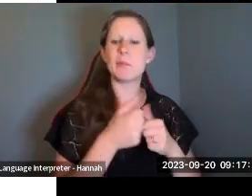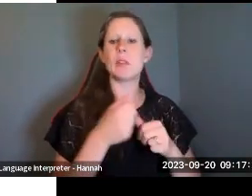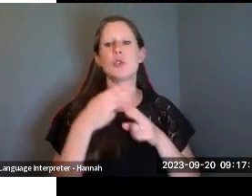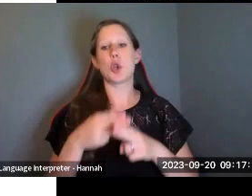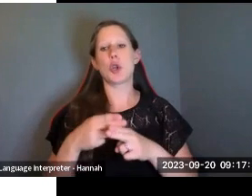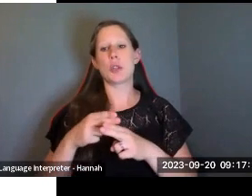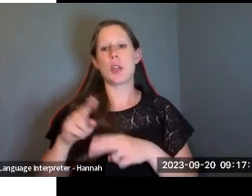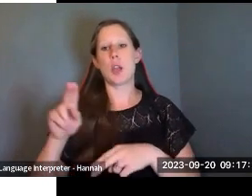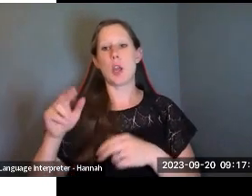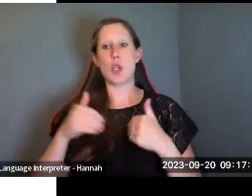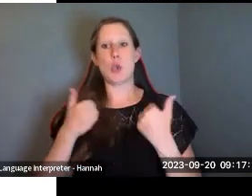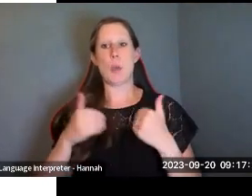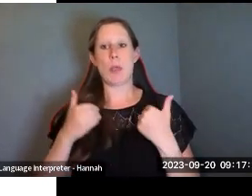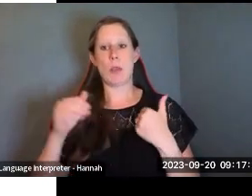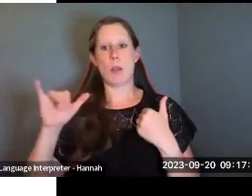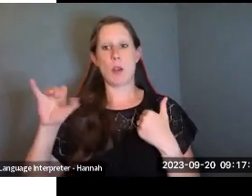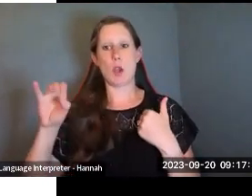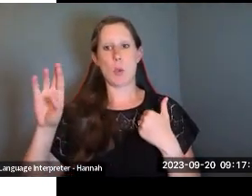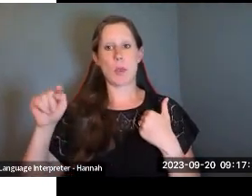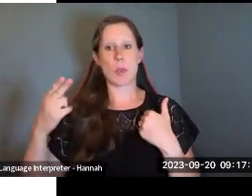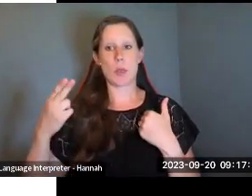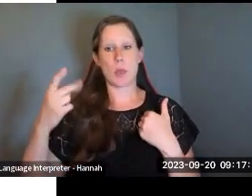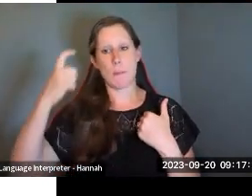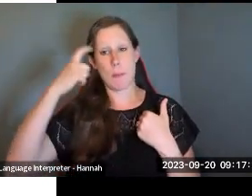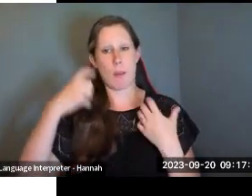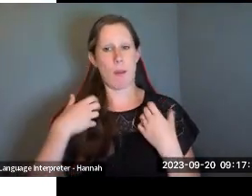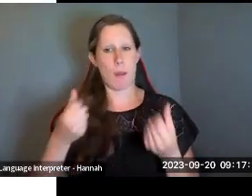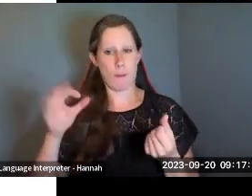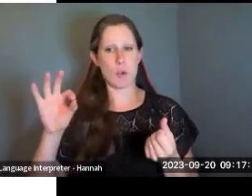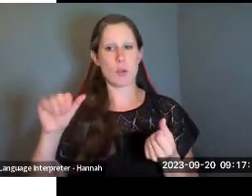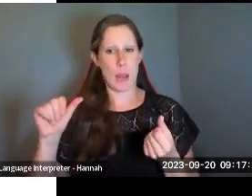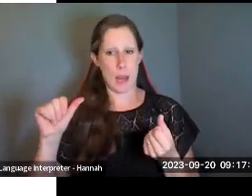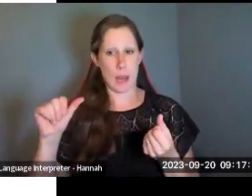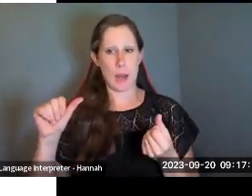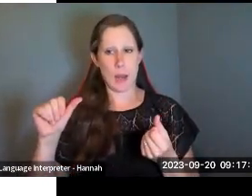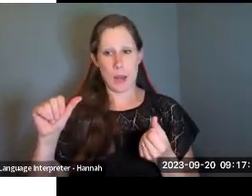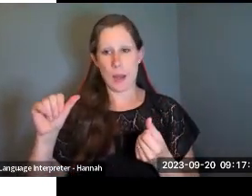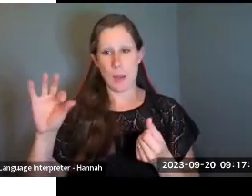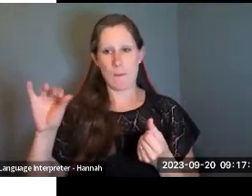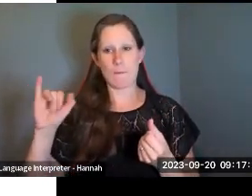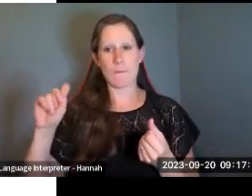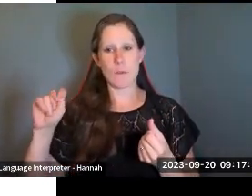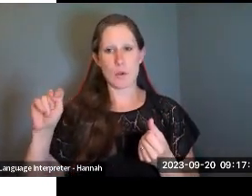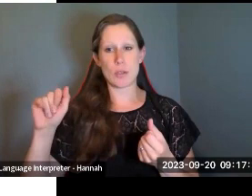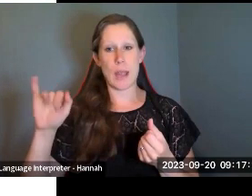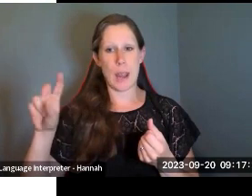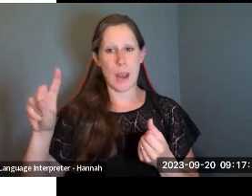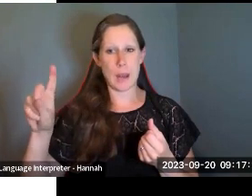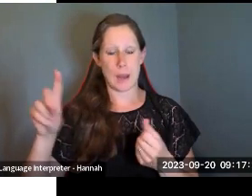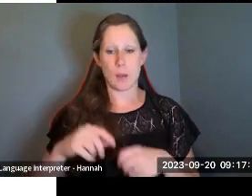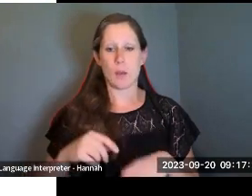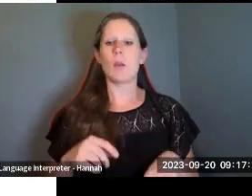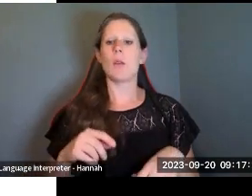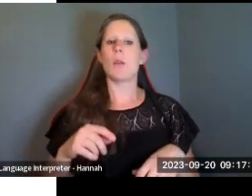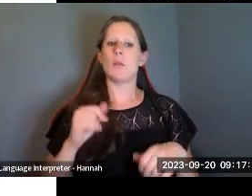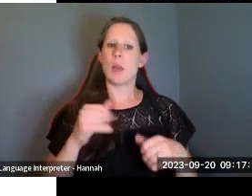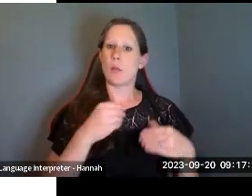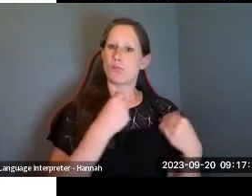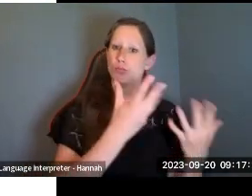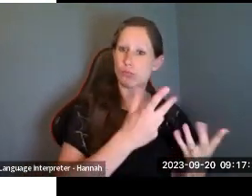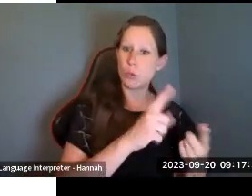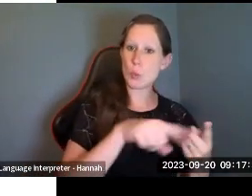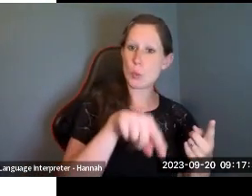it focuses on that youth audience while still delivered to adults that are interacting with